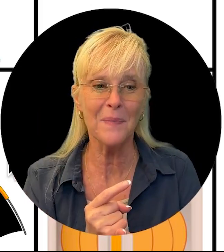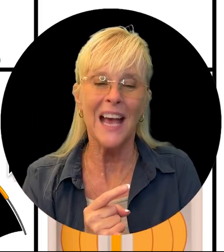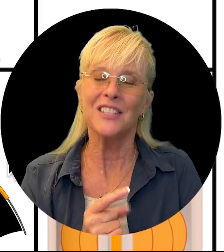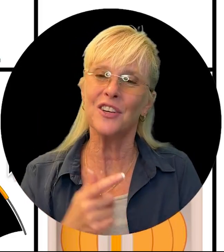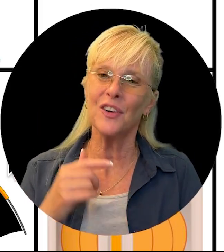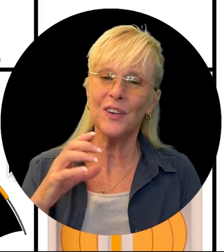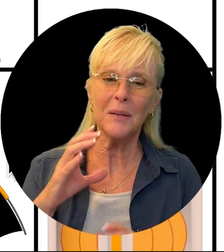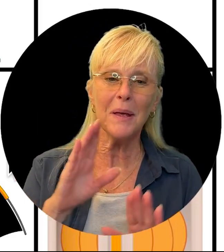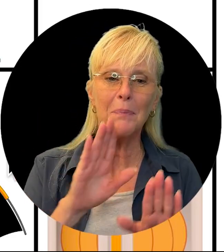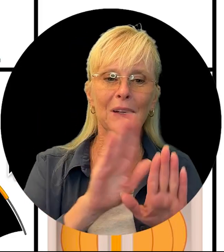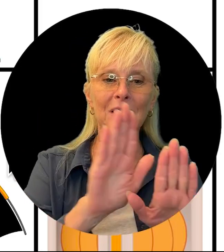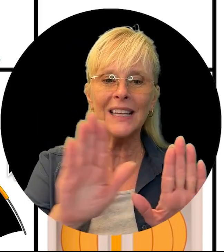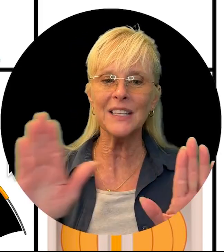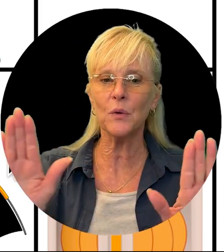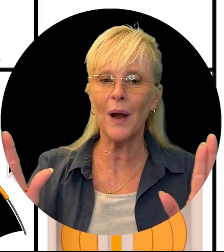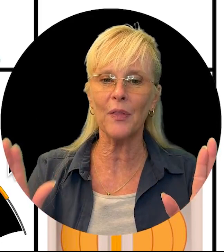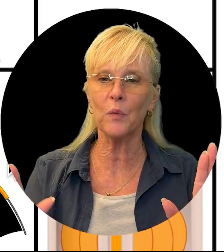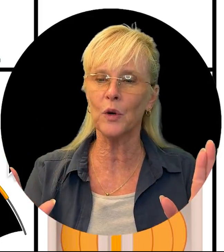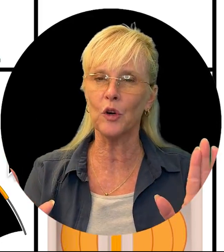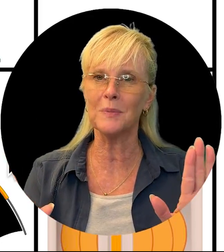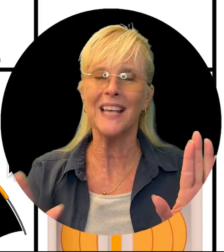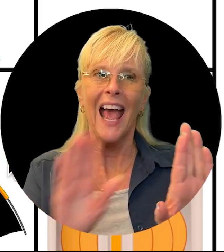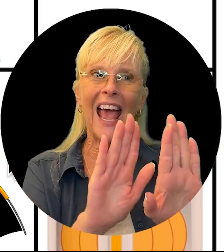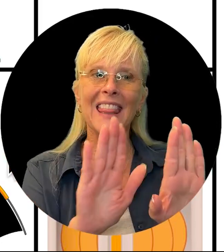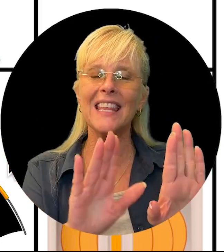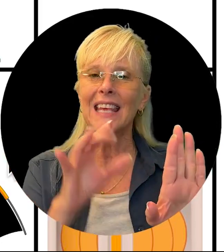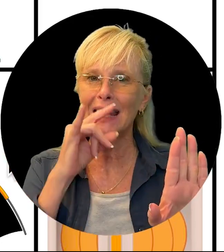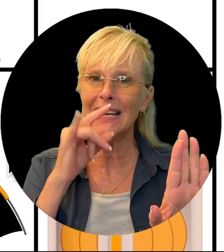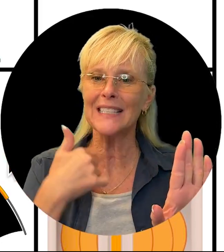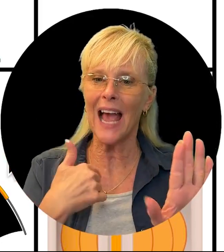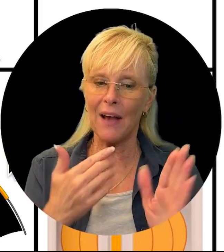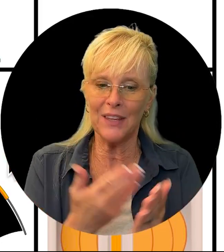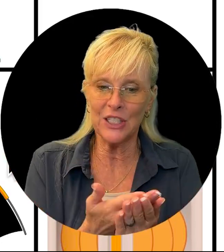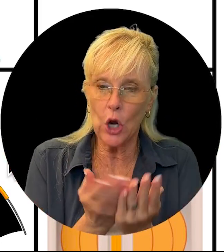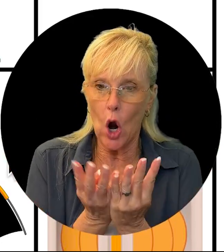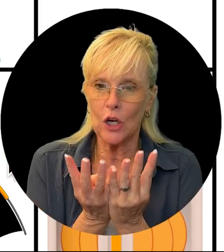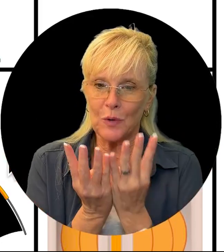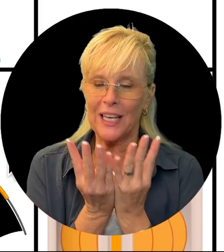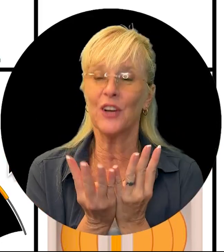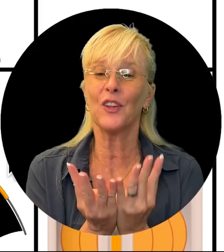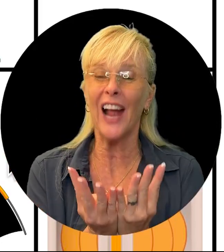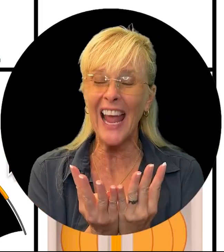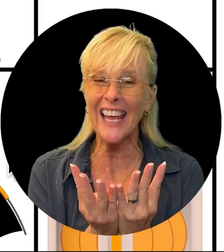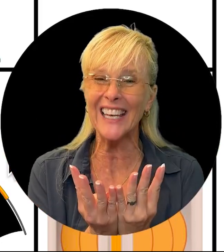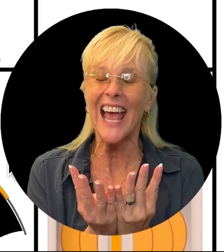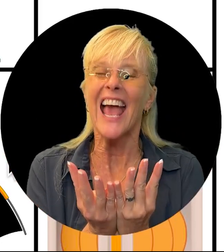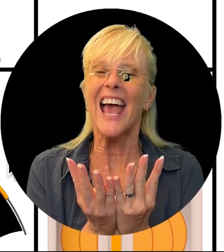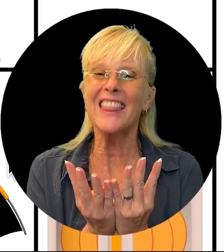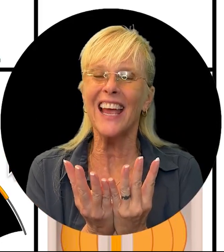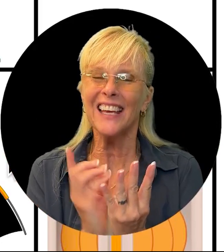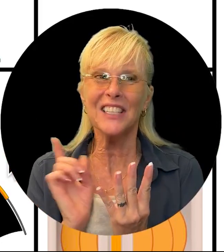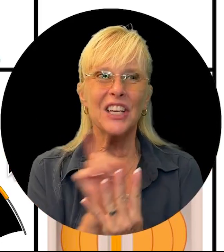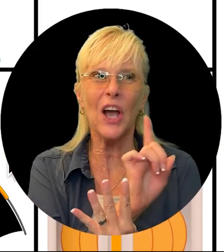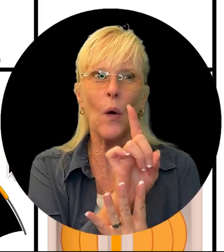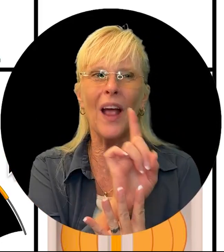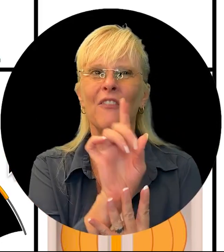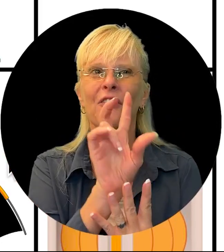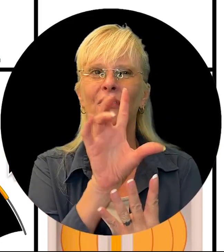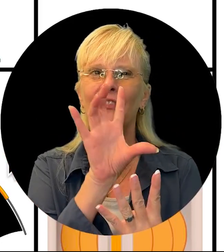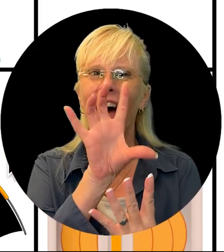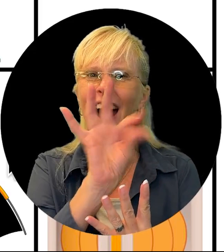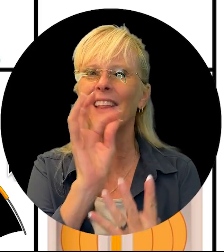right? So you're going to be putting these around the rooms, and then the kids have these cards right here in their hand and they get to go